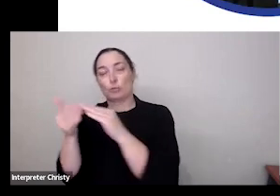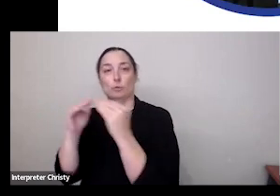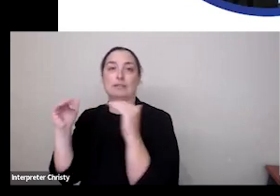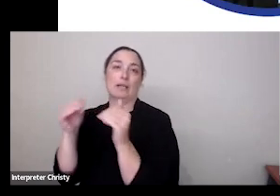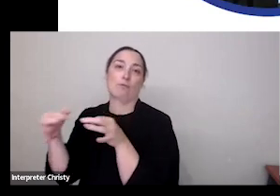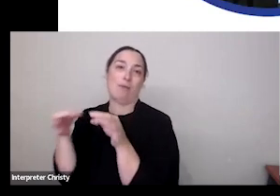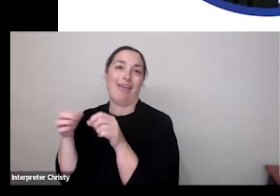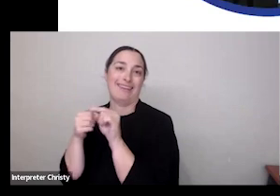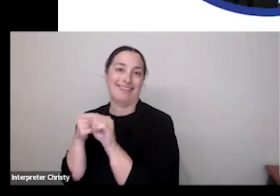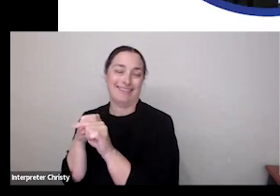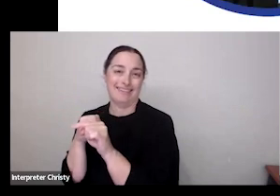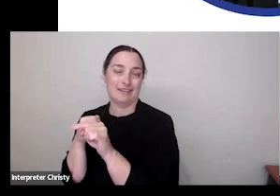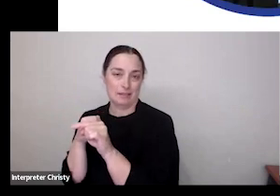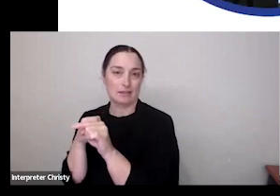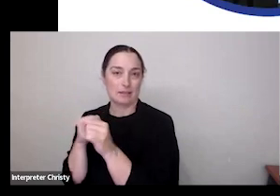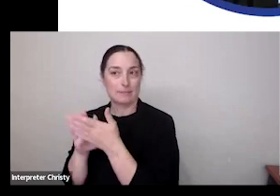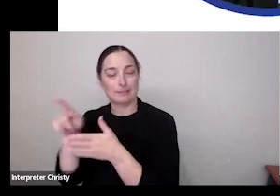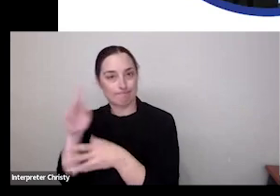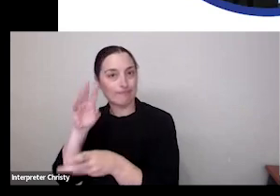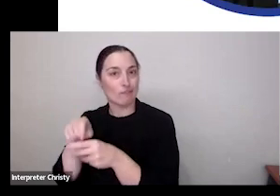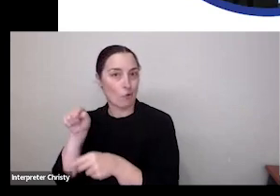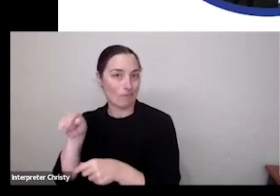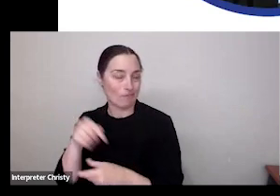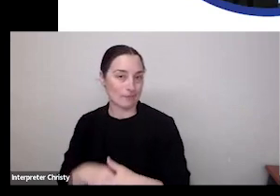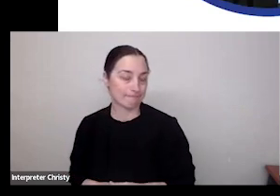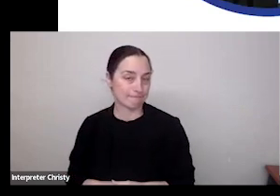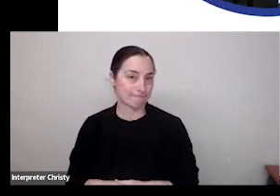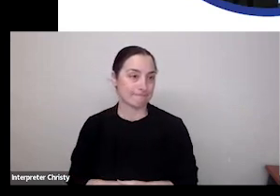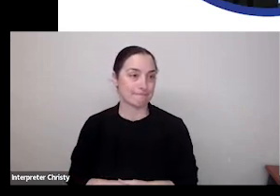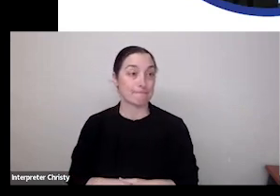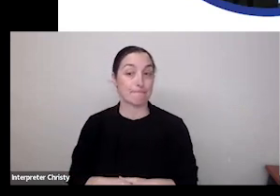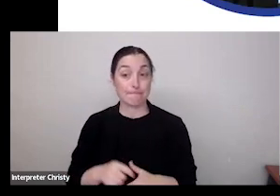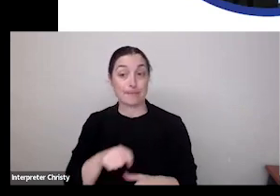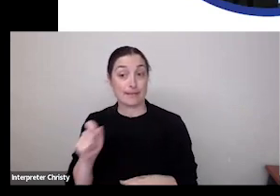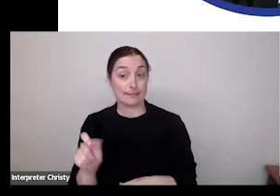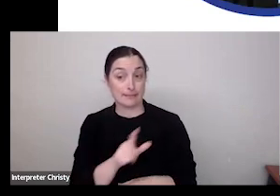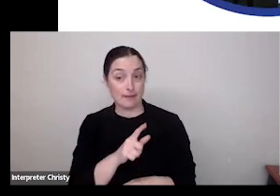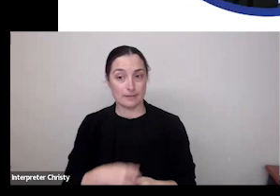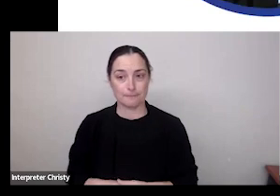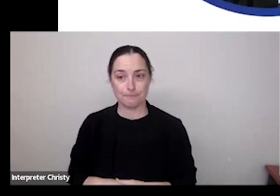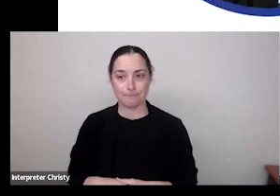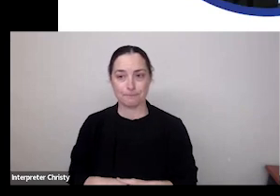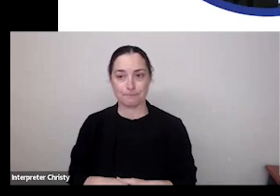critical role for involving community service organizations in that process. Next slide, please.